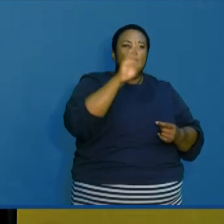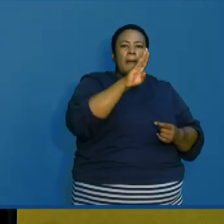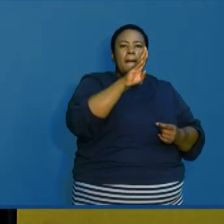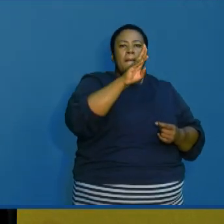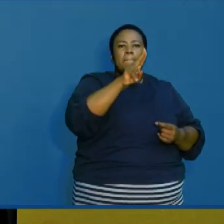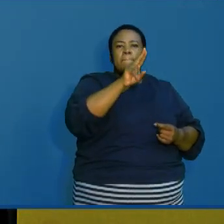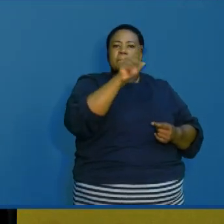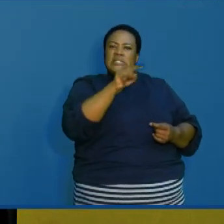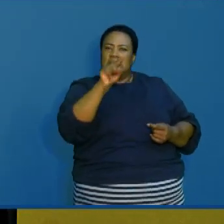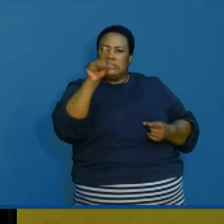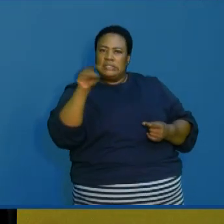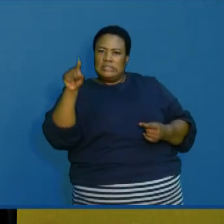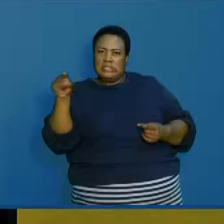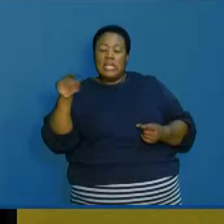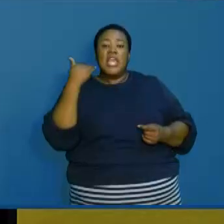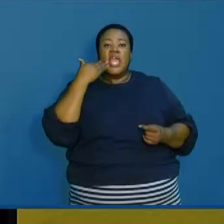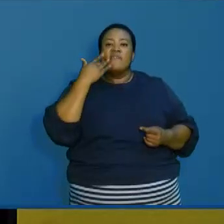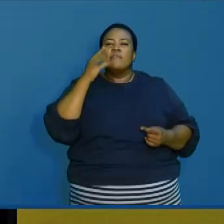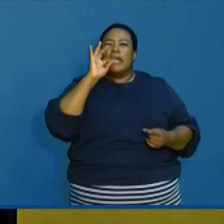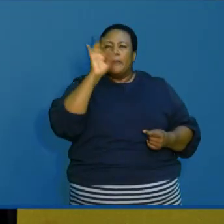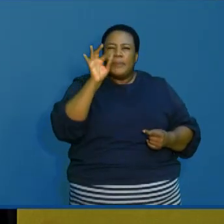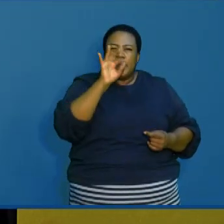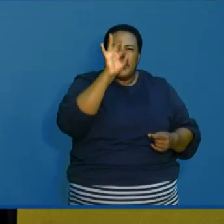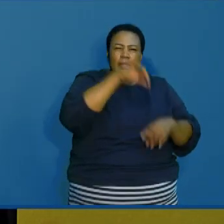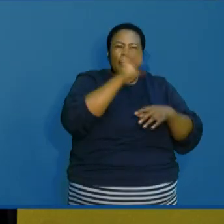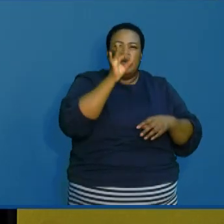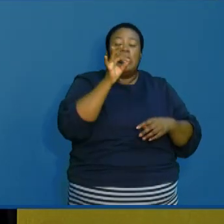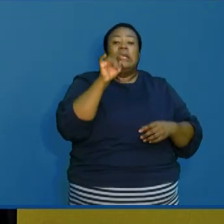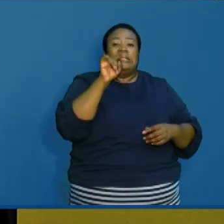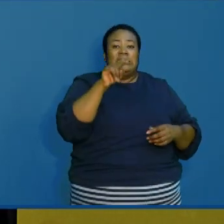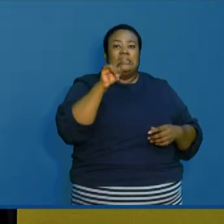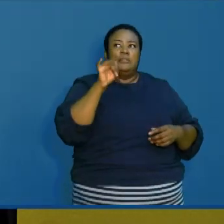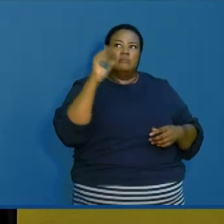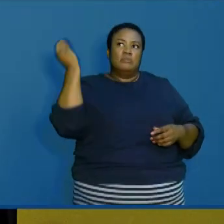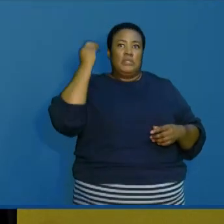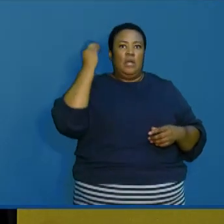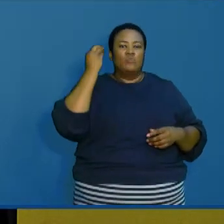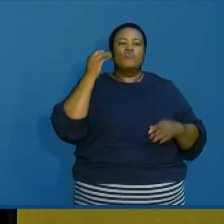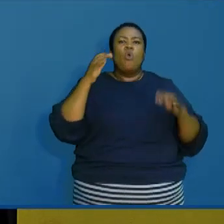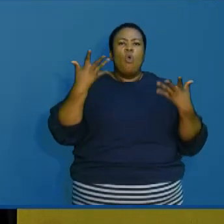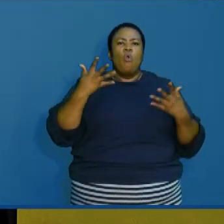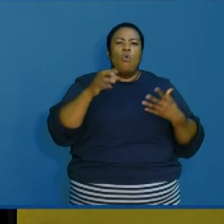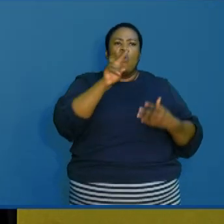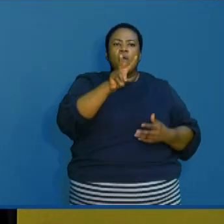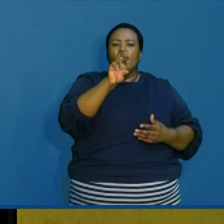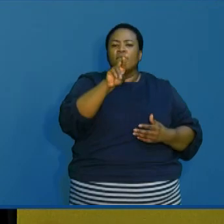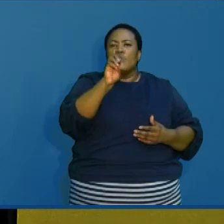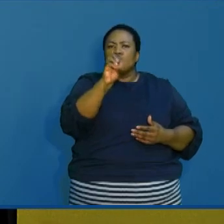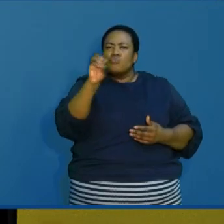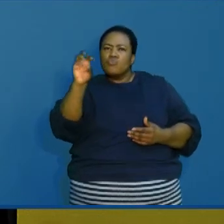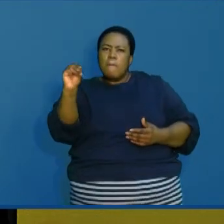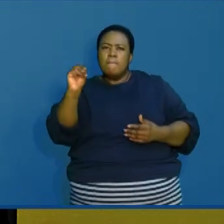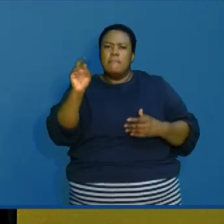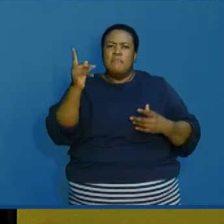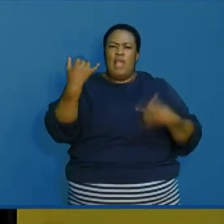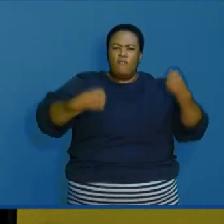it makes the buzzing sound. So we write the word as buzz. Vroom. You hear that sound. That's what we